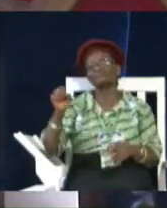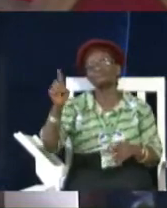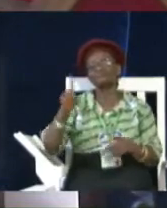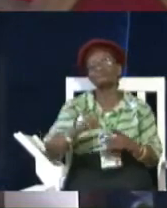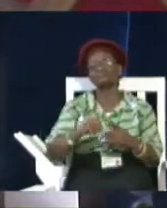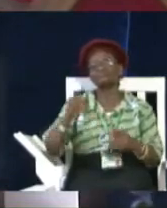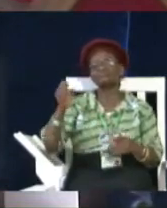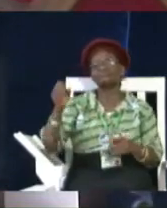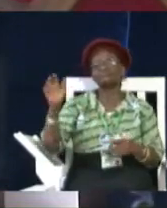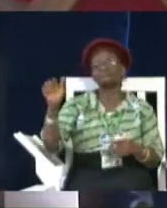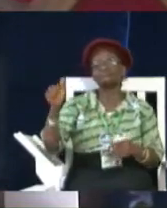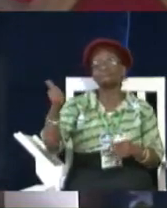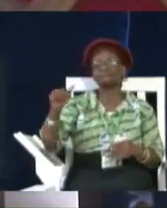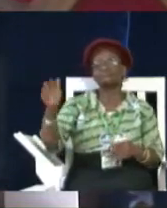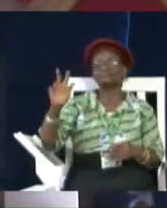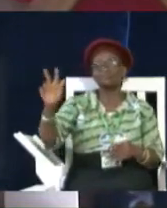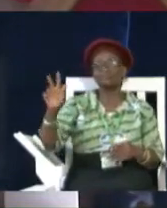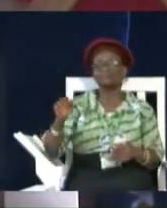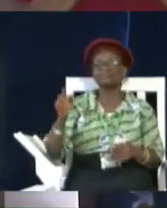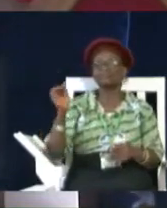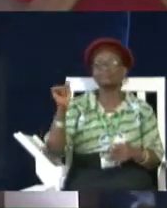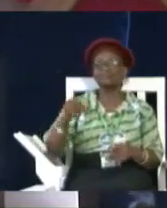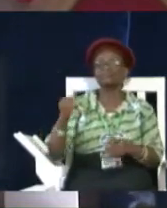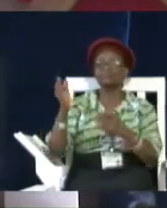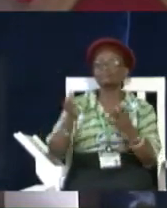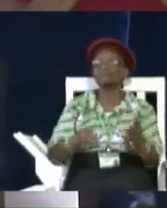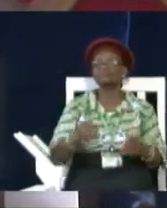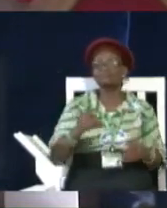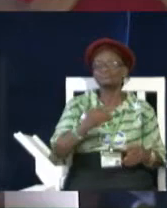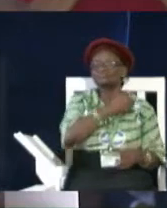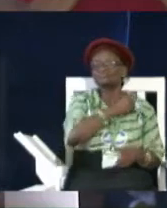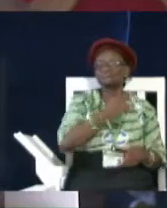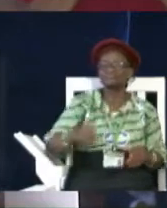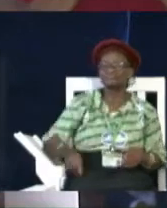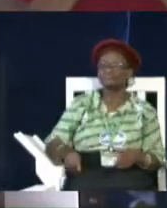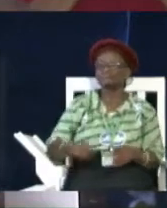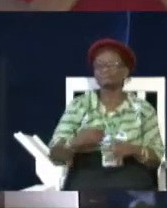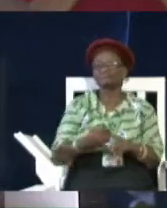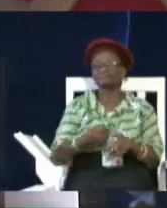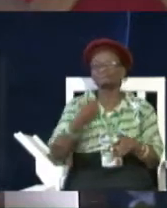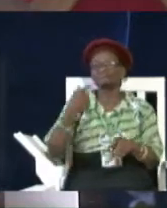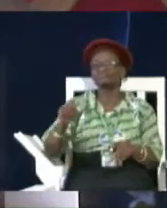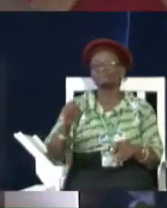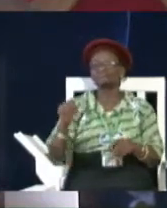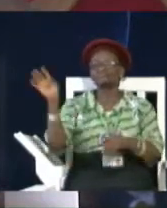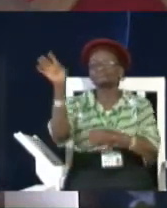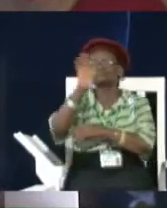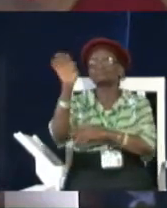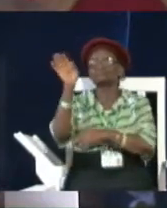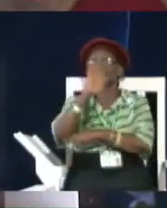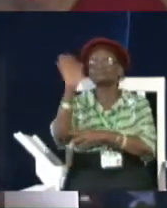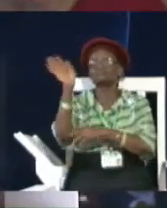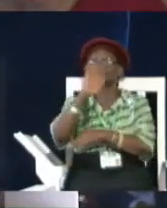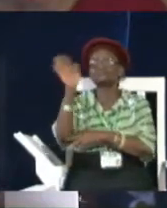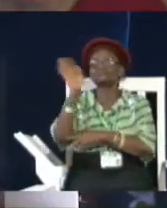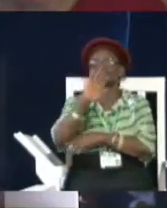13, they brought David from the bush. He was a shepherd